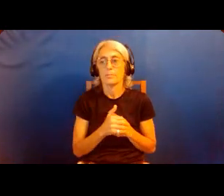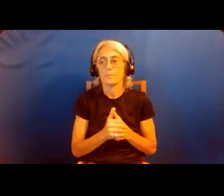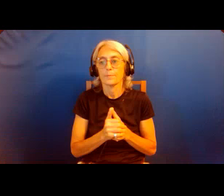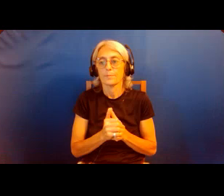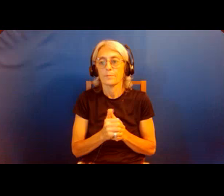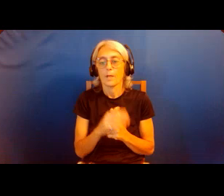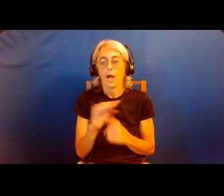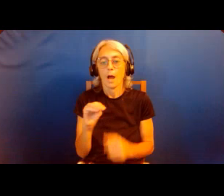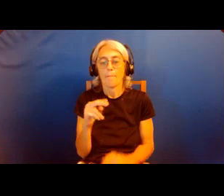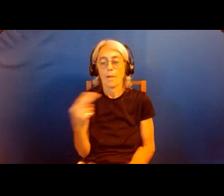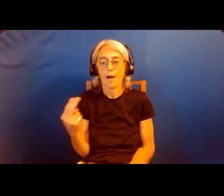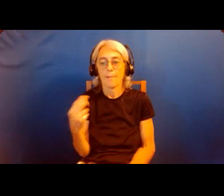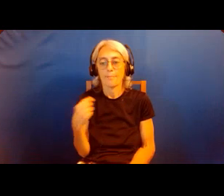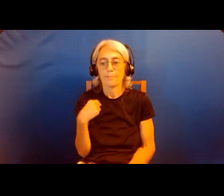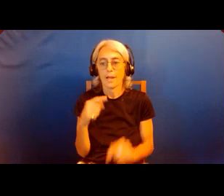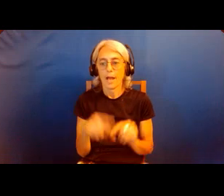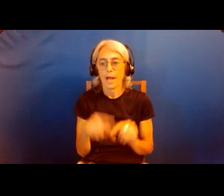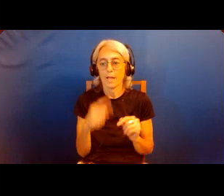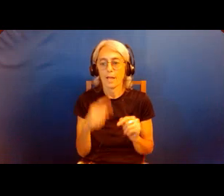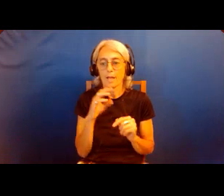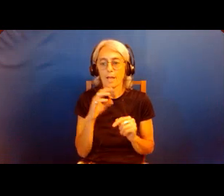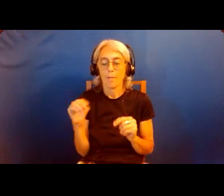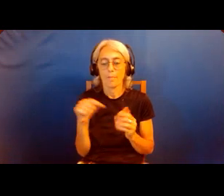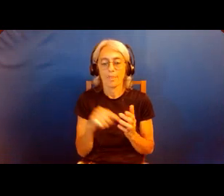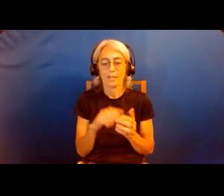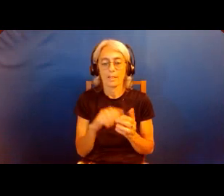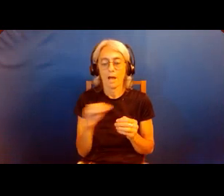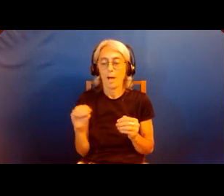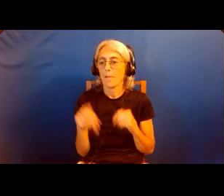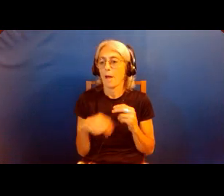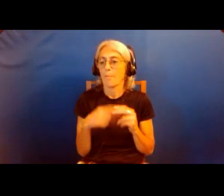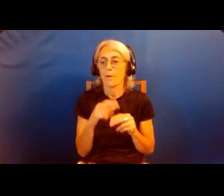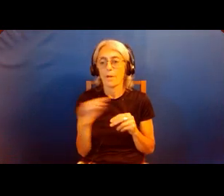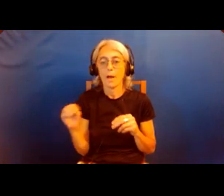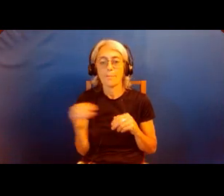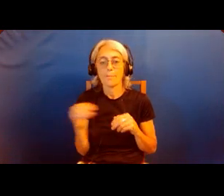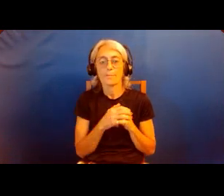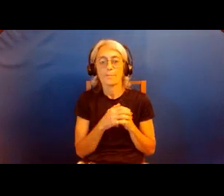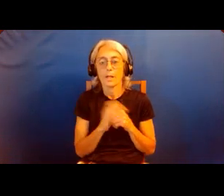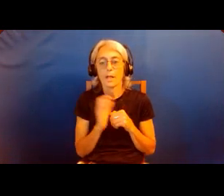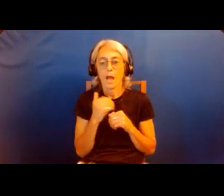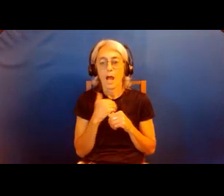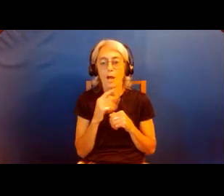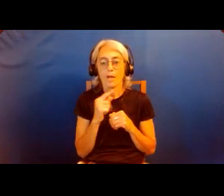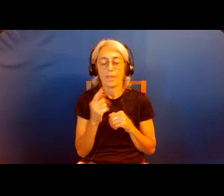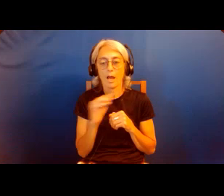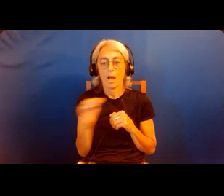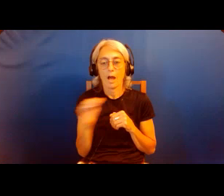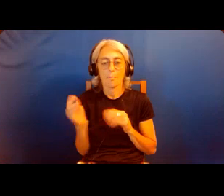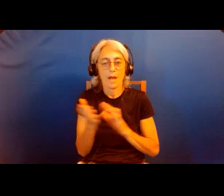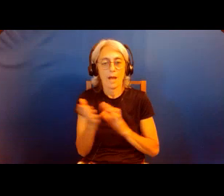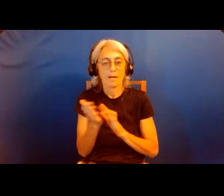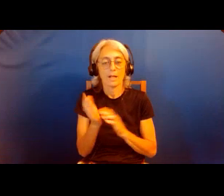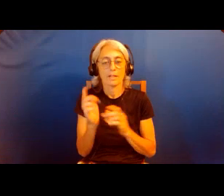I cannot say this about the accolade